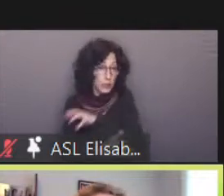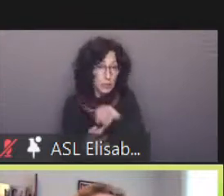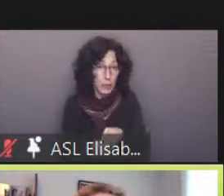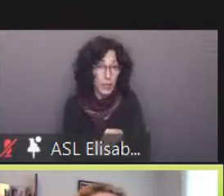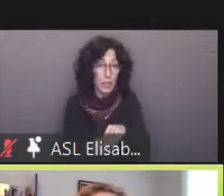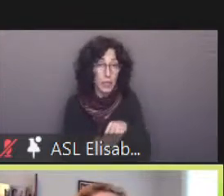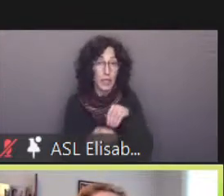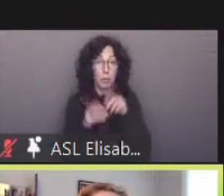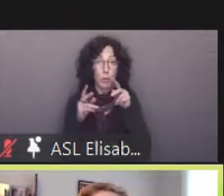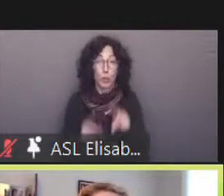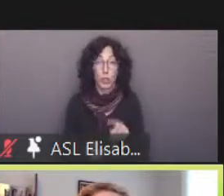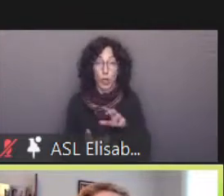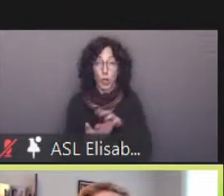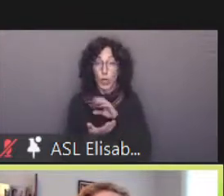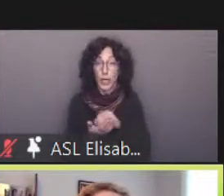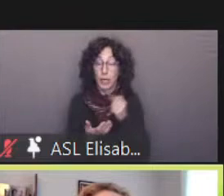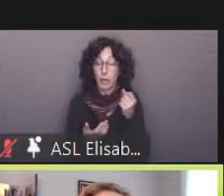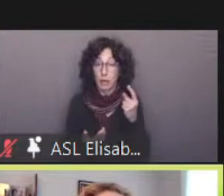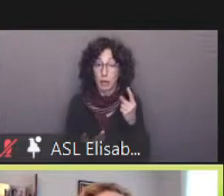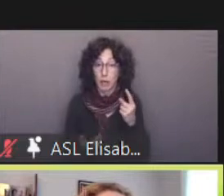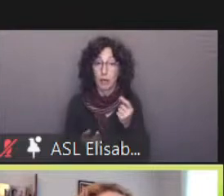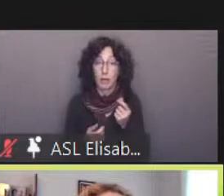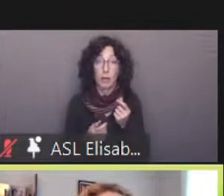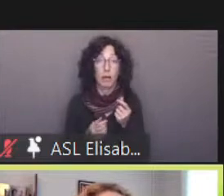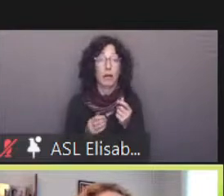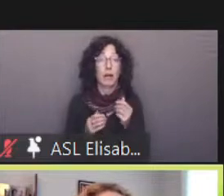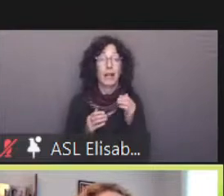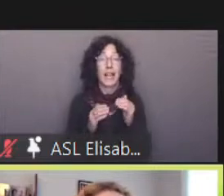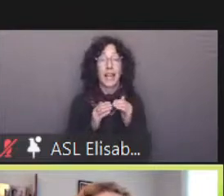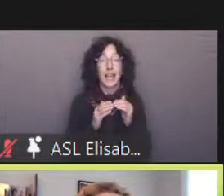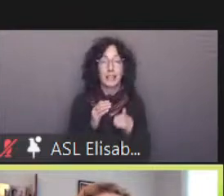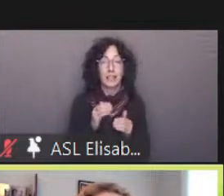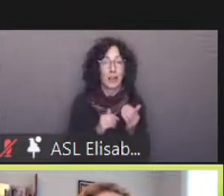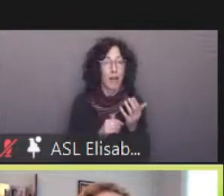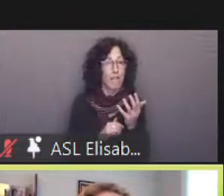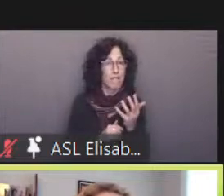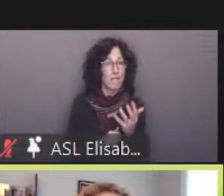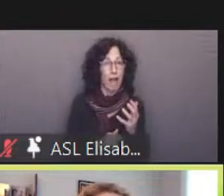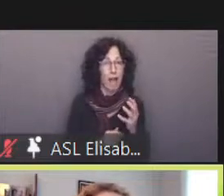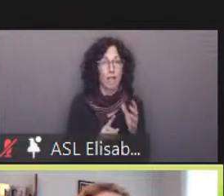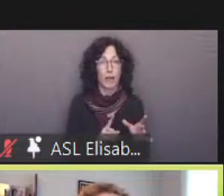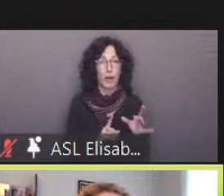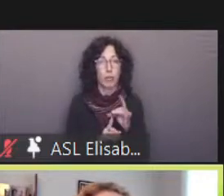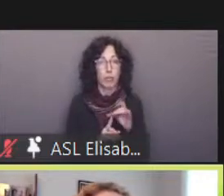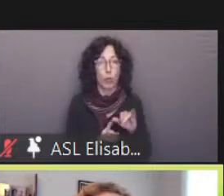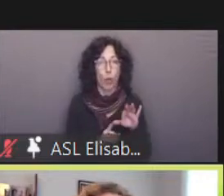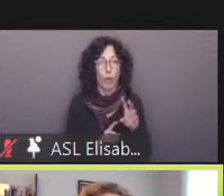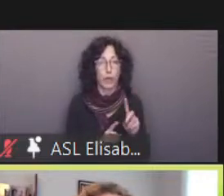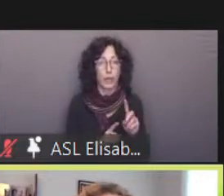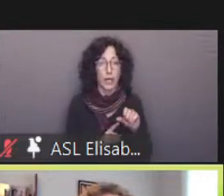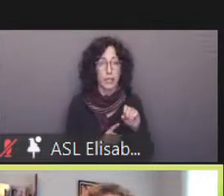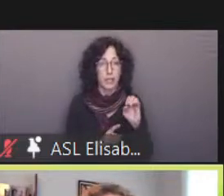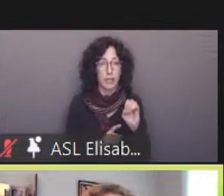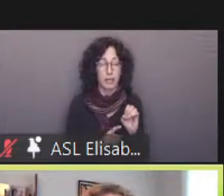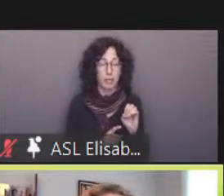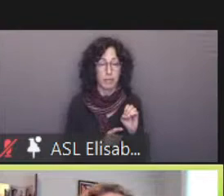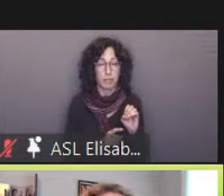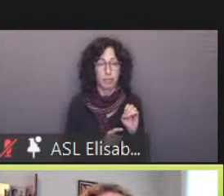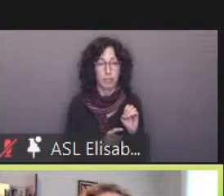6 months, there were fewer than 5 cases that were actually acquired in school.